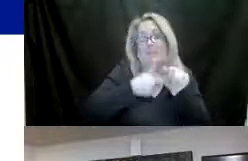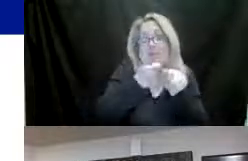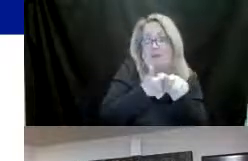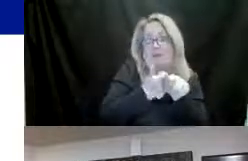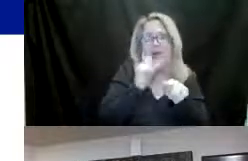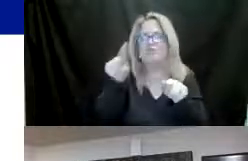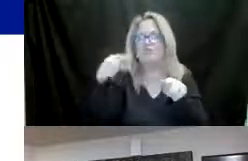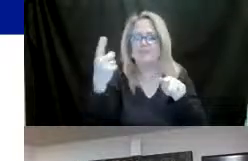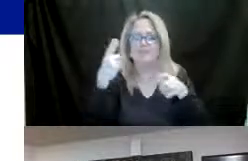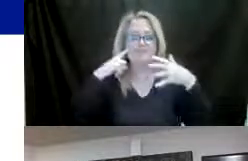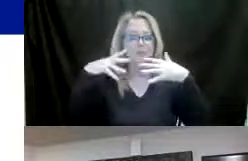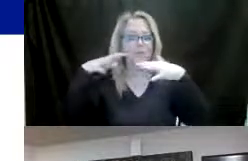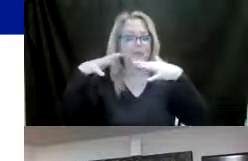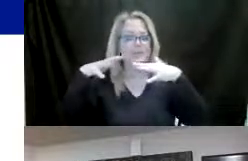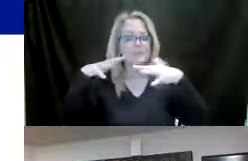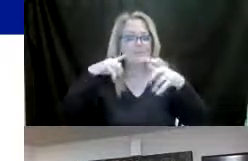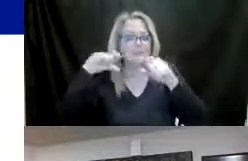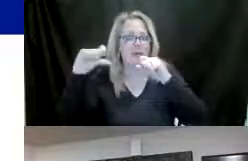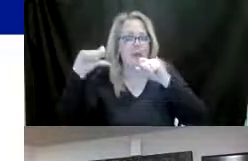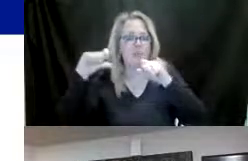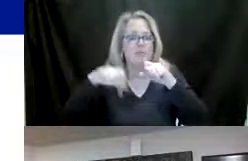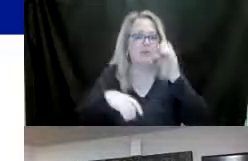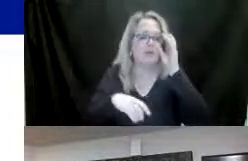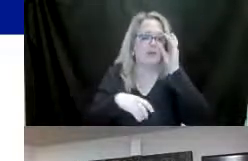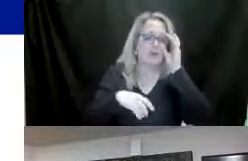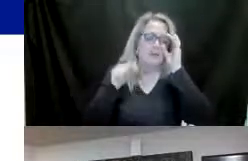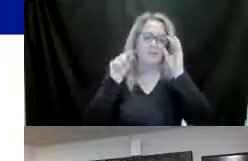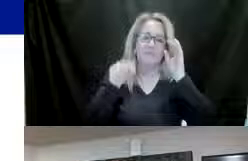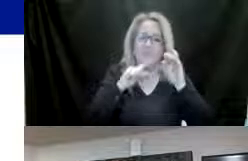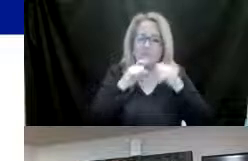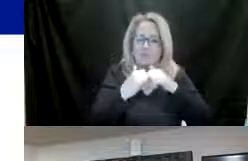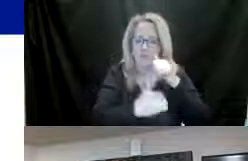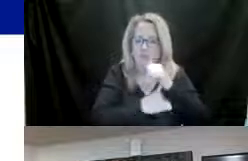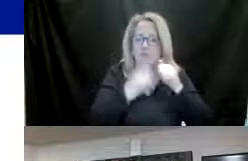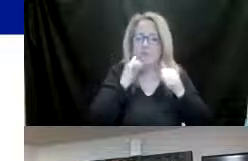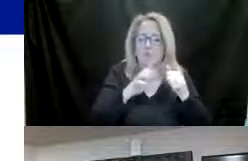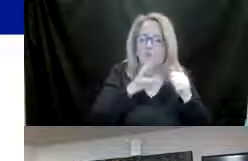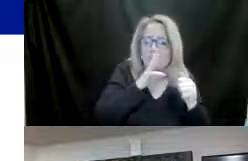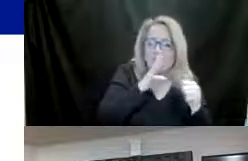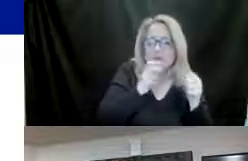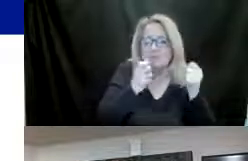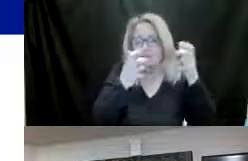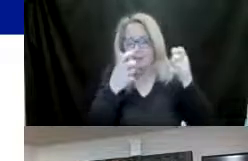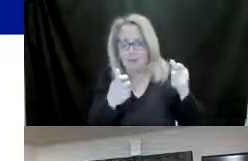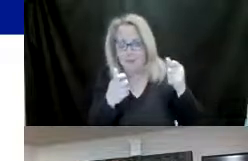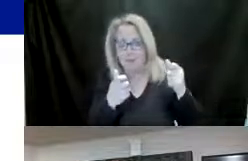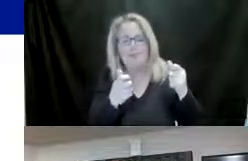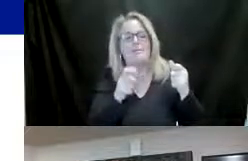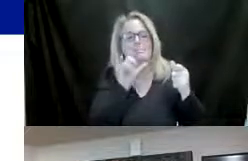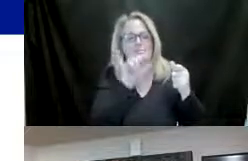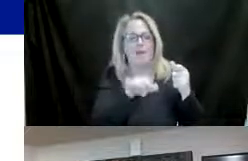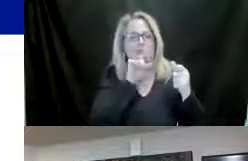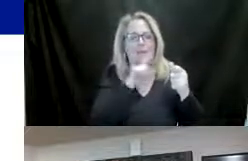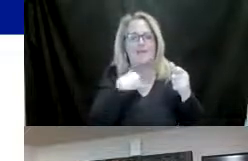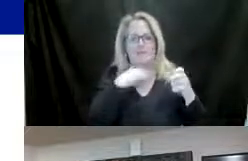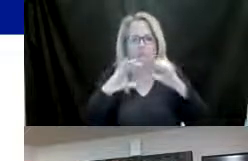And this is the foundation for talking and or signing. And this makes the communication connection. So in